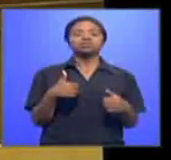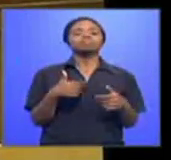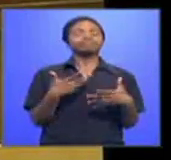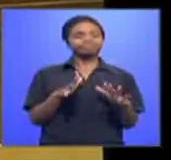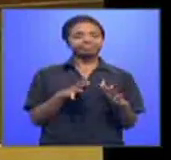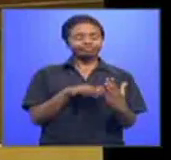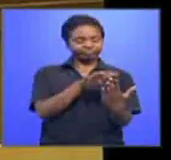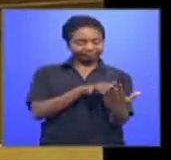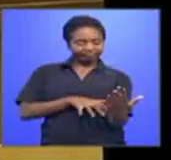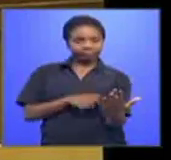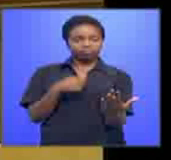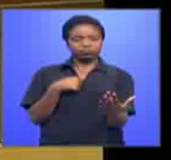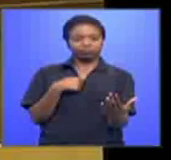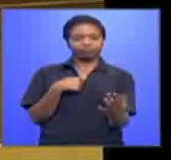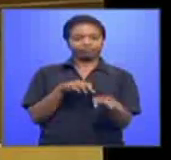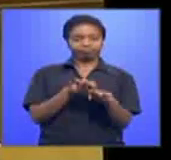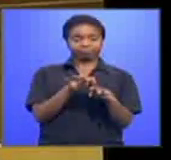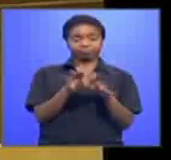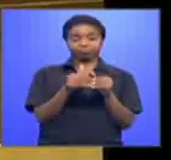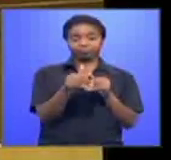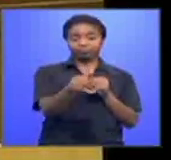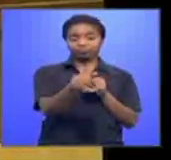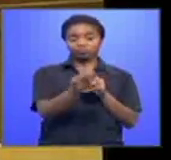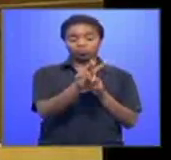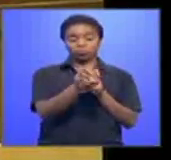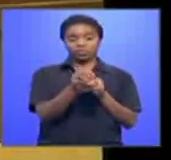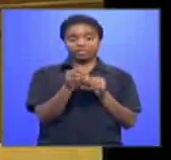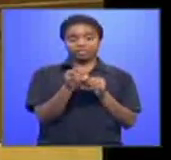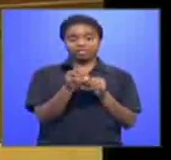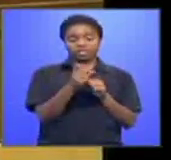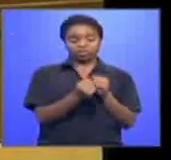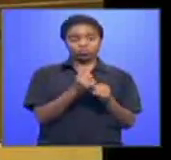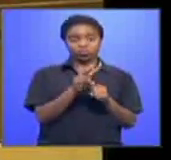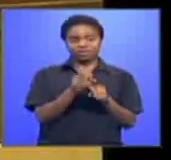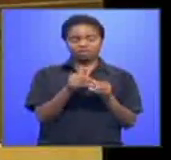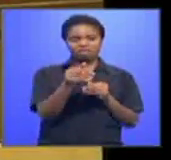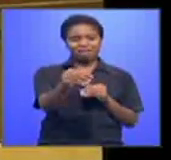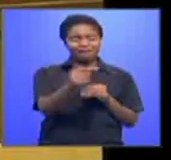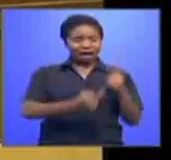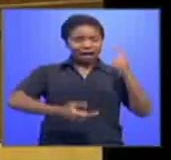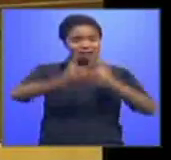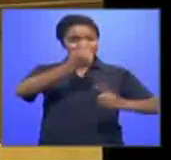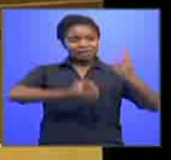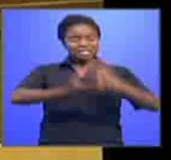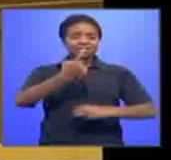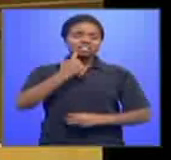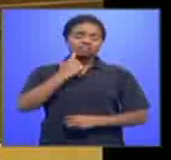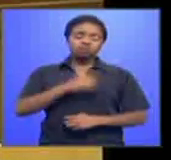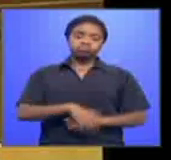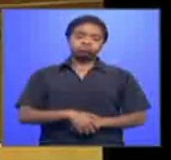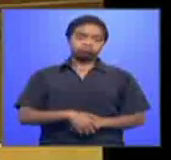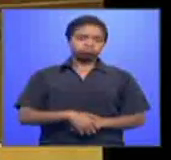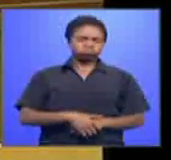The achievement of these goals has proven to be difficult in the recent